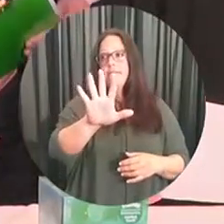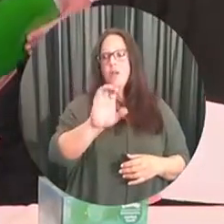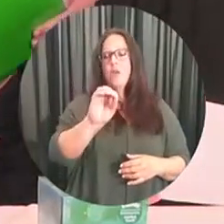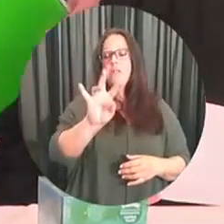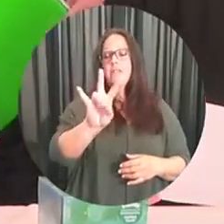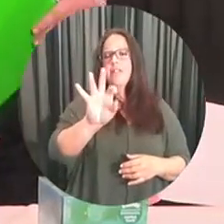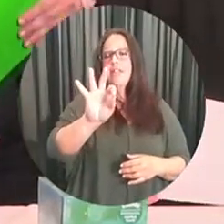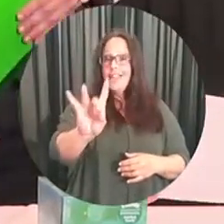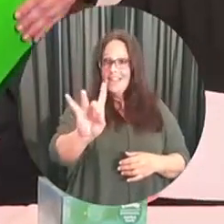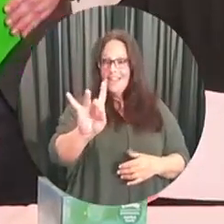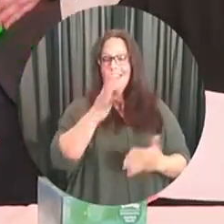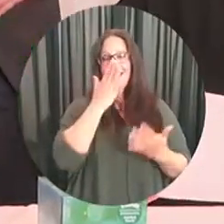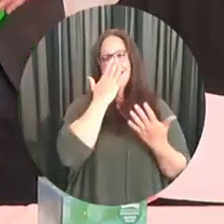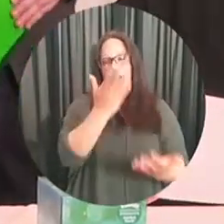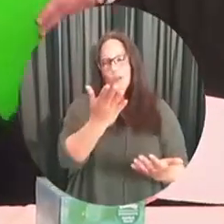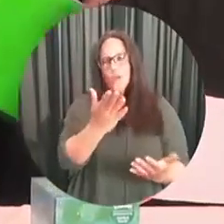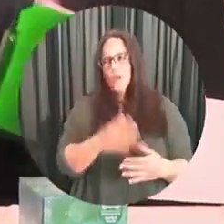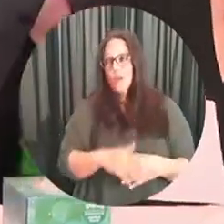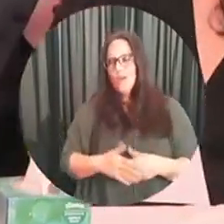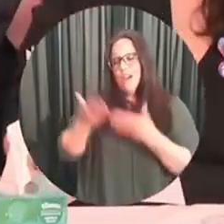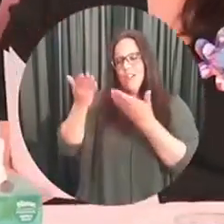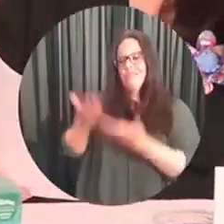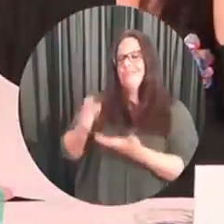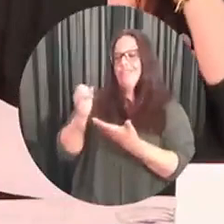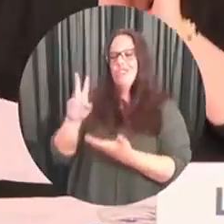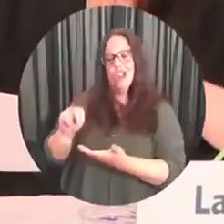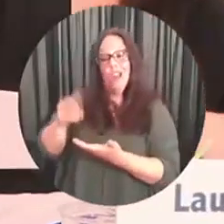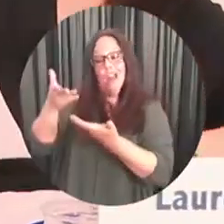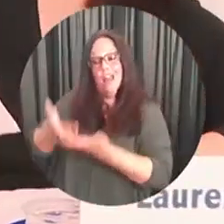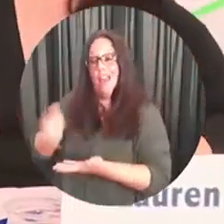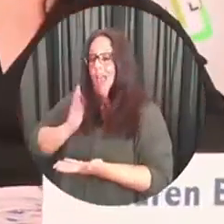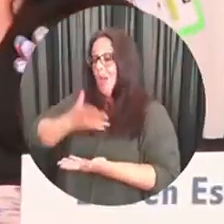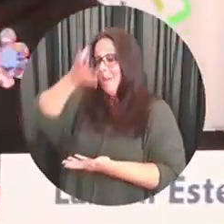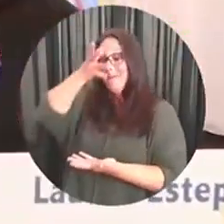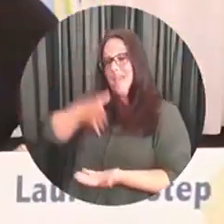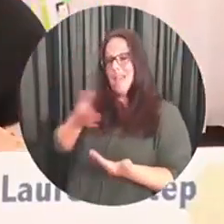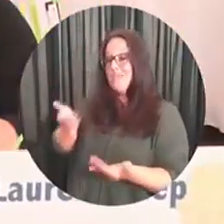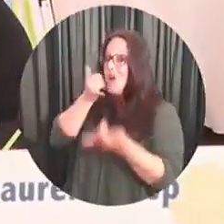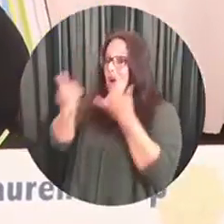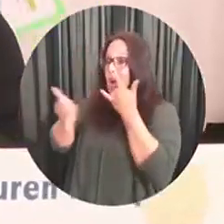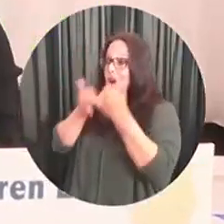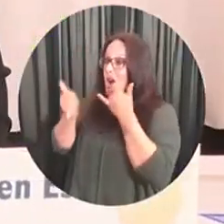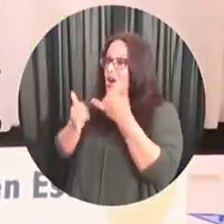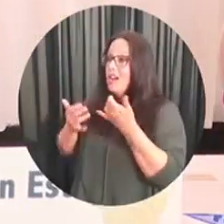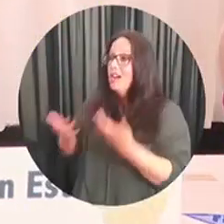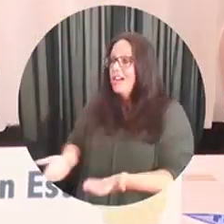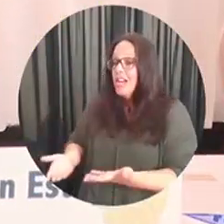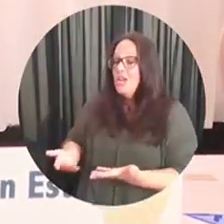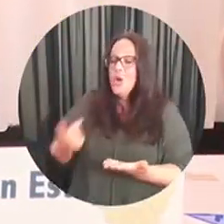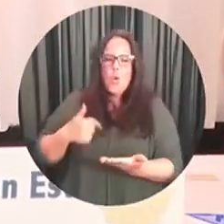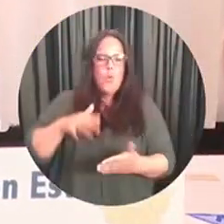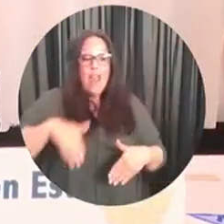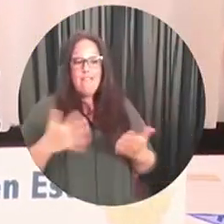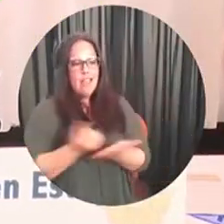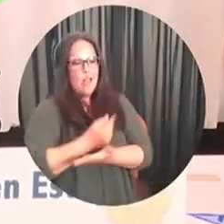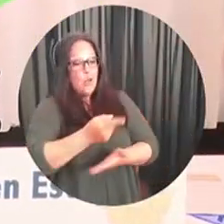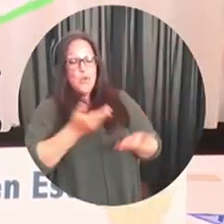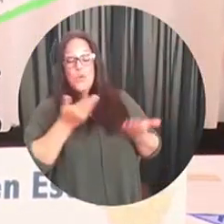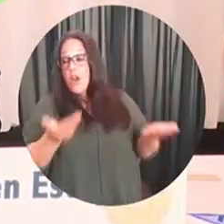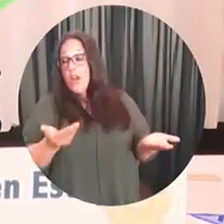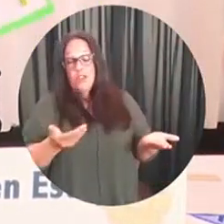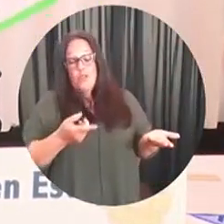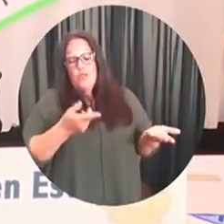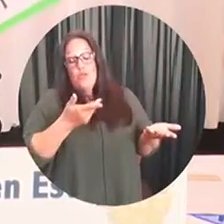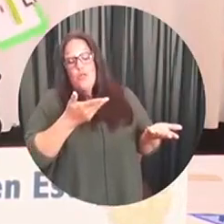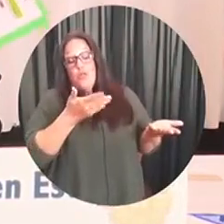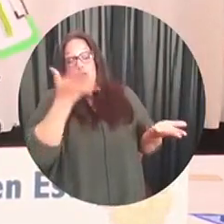304-295-0798. Thank you. This is the man right here. You better start calling him. Lauren, we haven't gotten to hang out with you all day, so we're going to ask you, just as we've been asking everyone else,